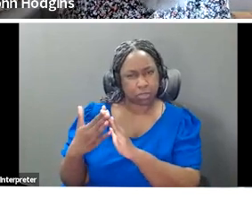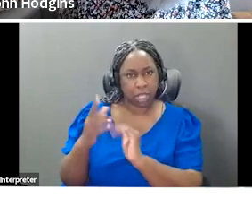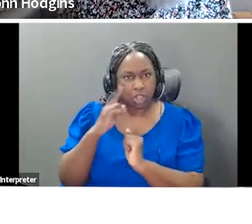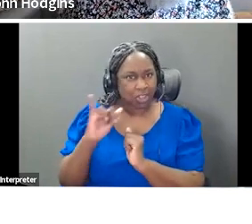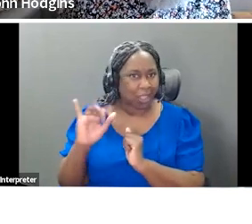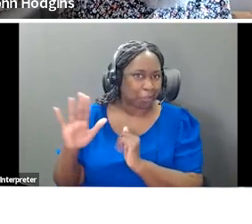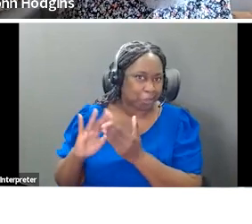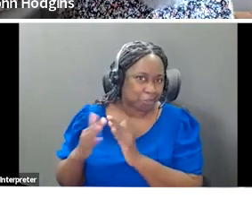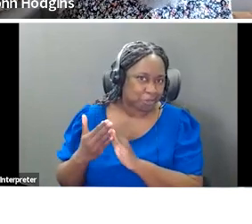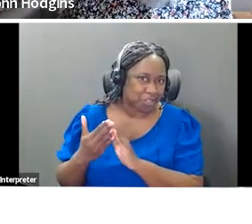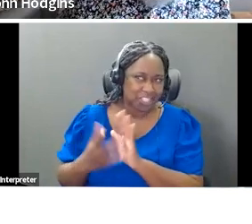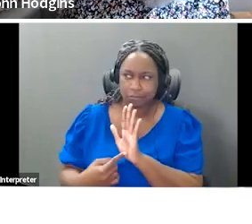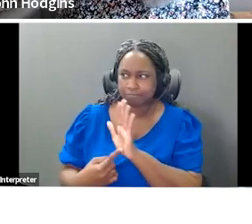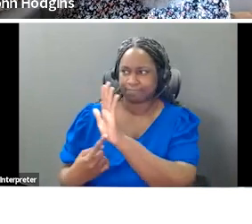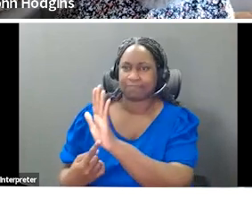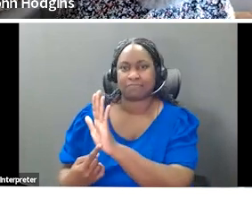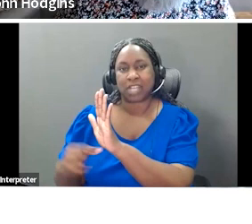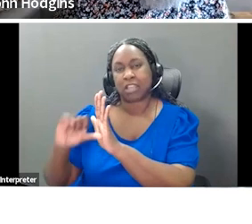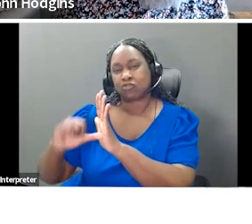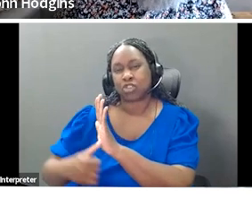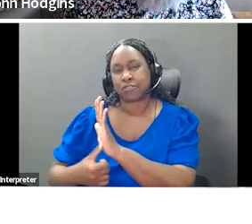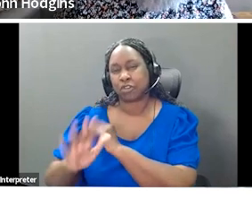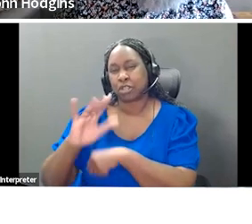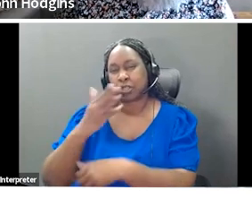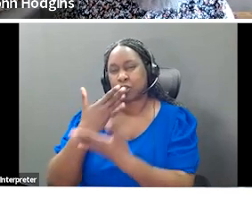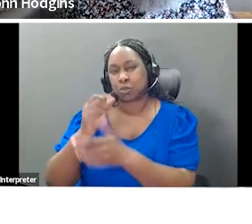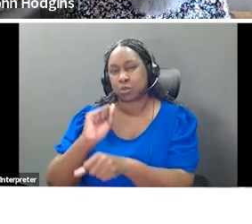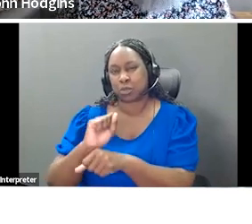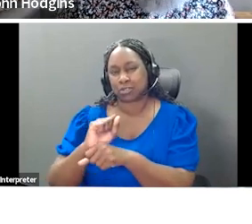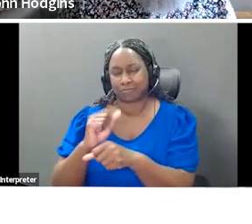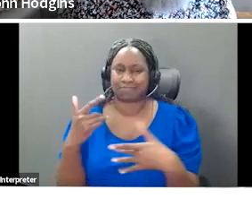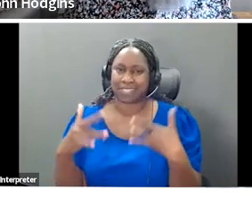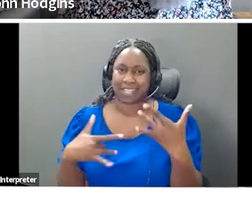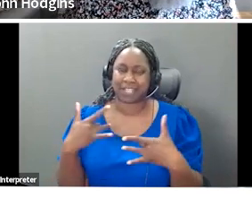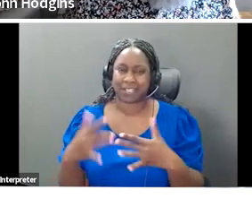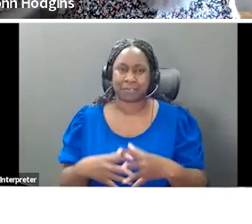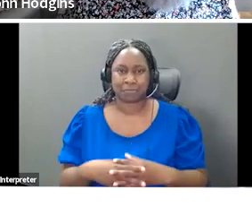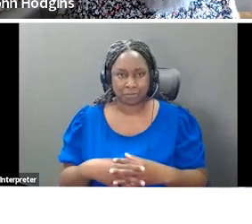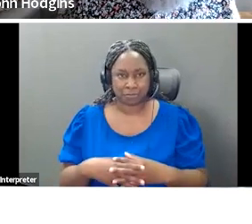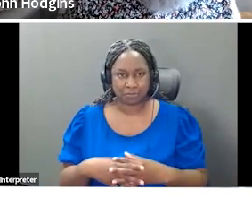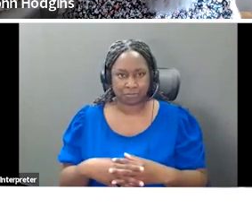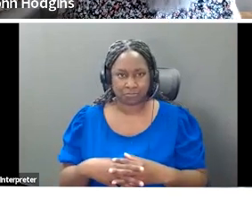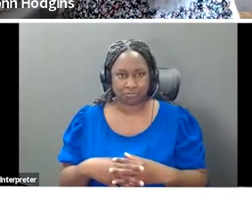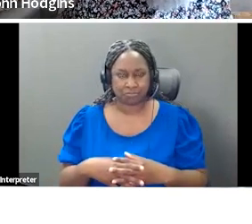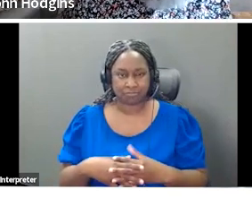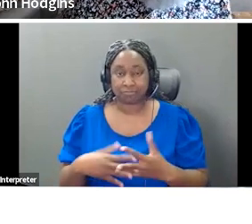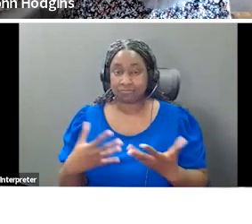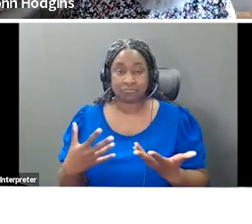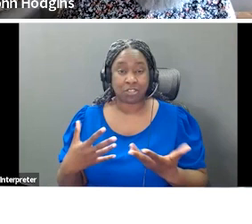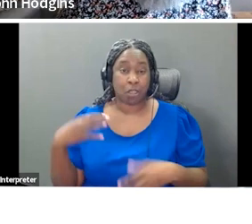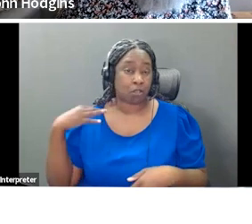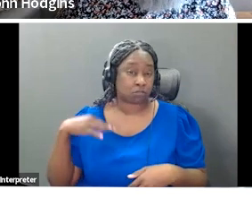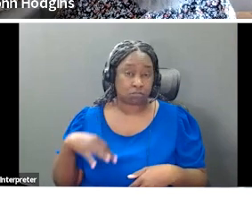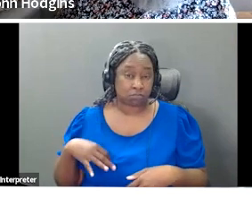and it helps reinforce the good work that they're doing. And so we're really excited about that. So some takeaways, give yourself